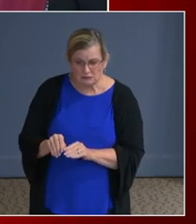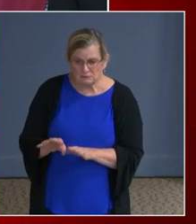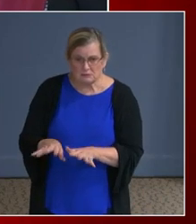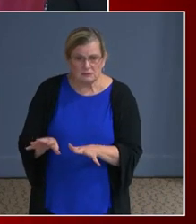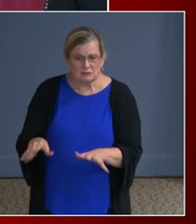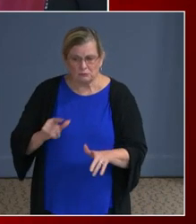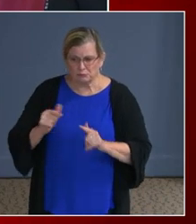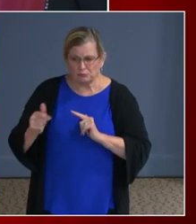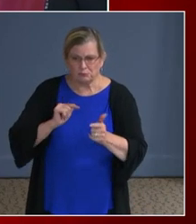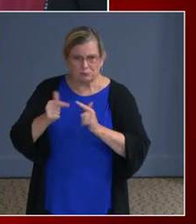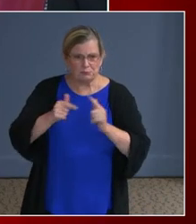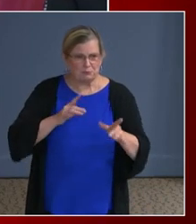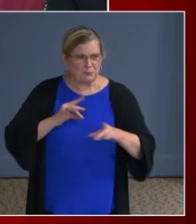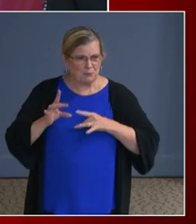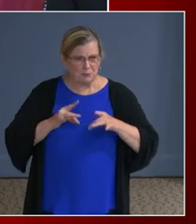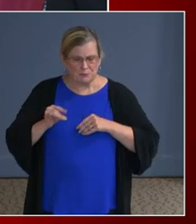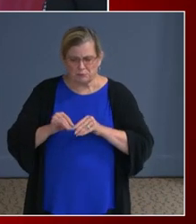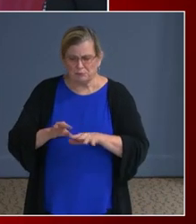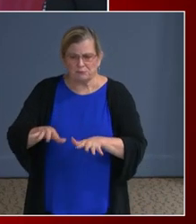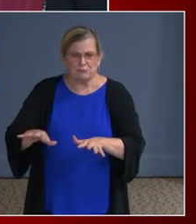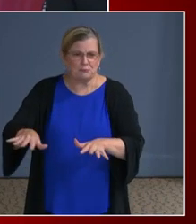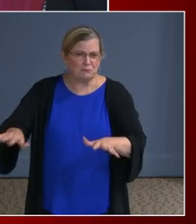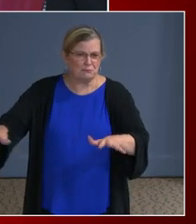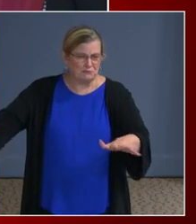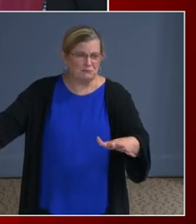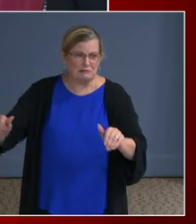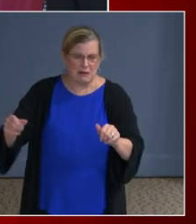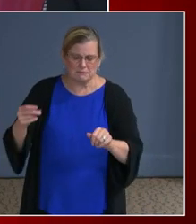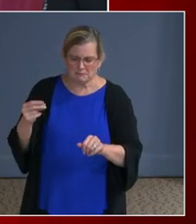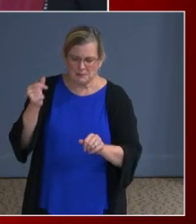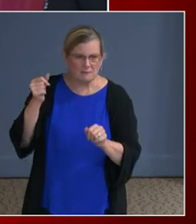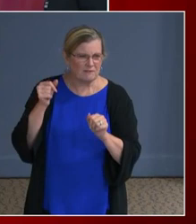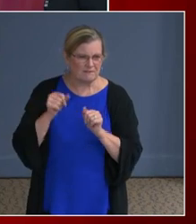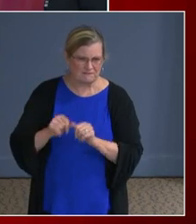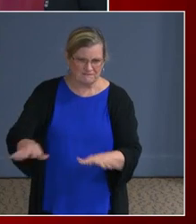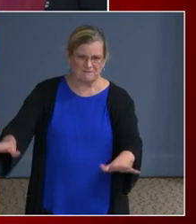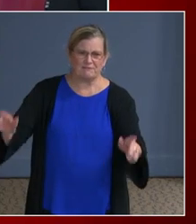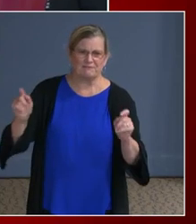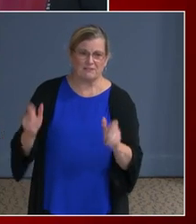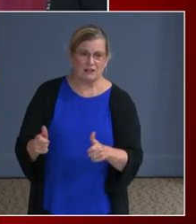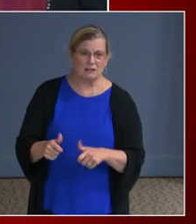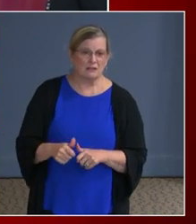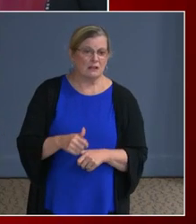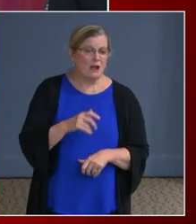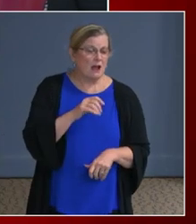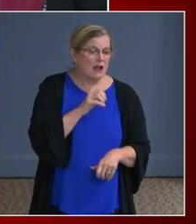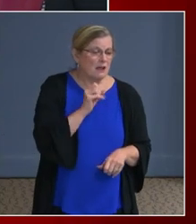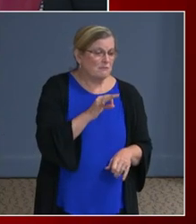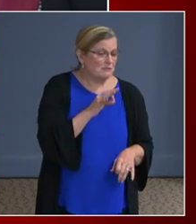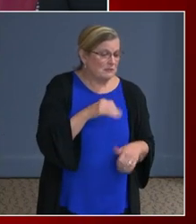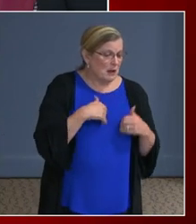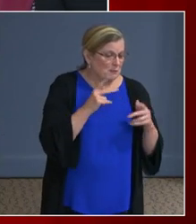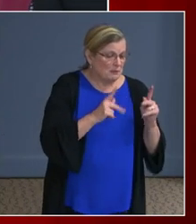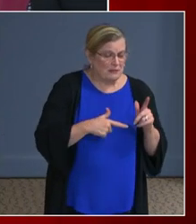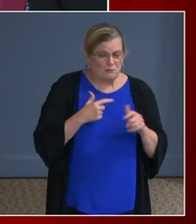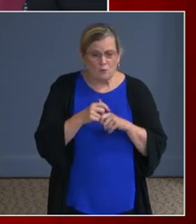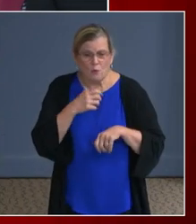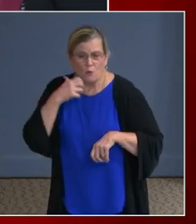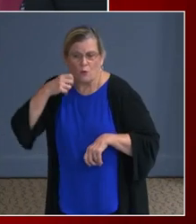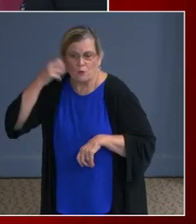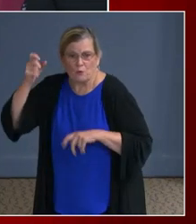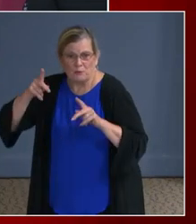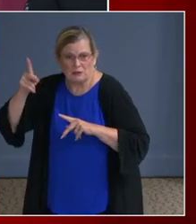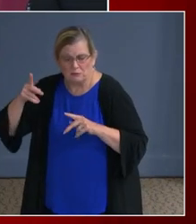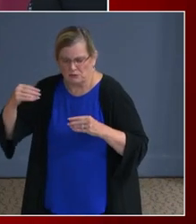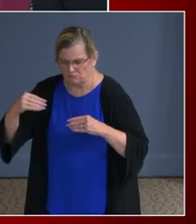occur. So it is not a benign issue for young people to be the primary spreaders or primary